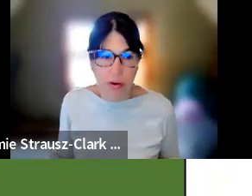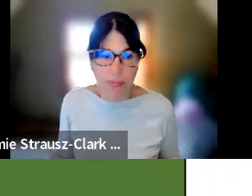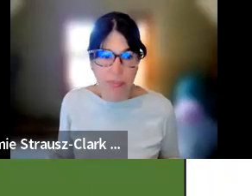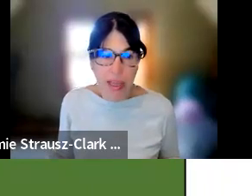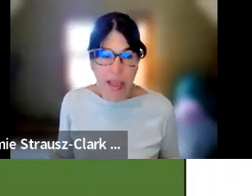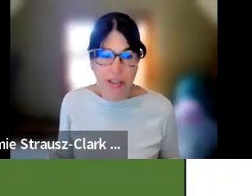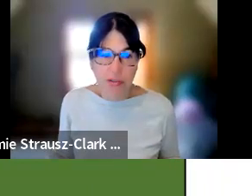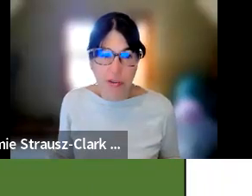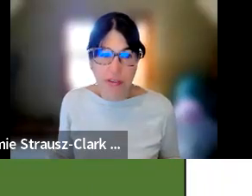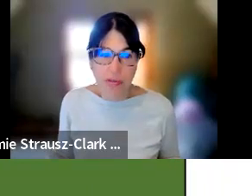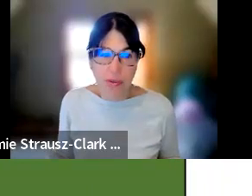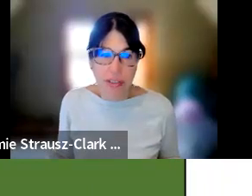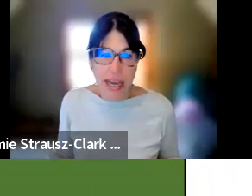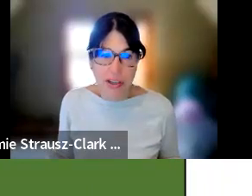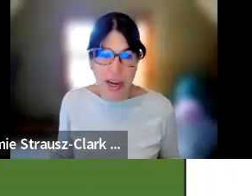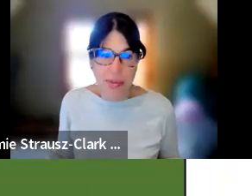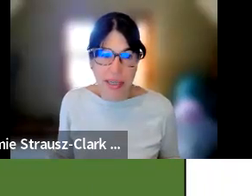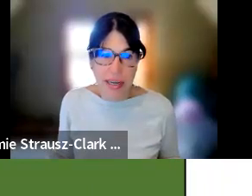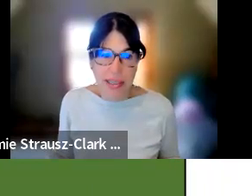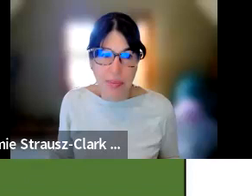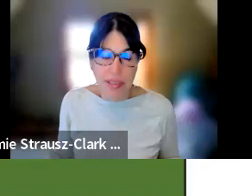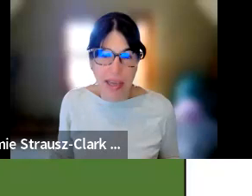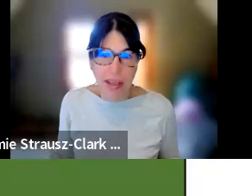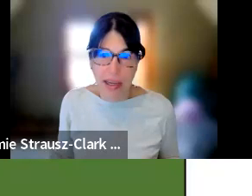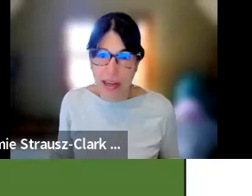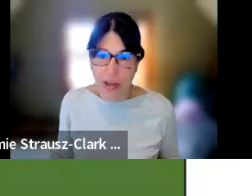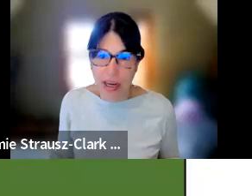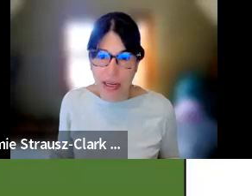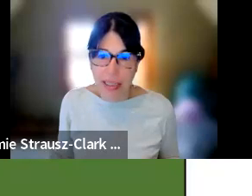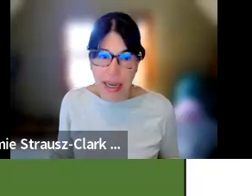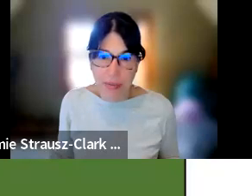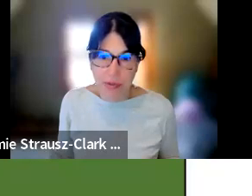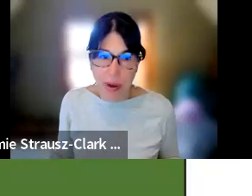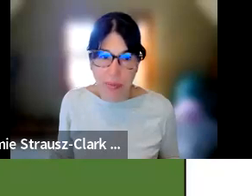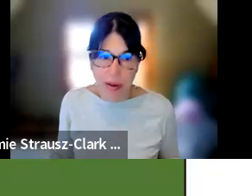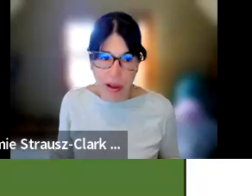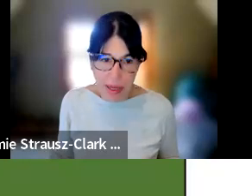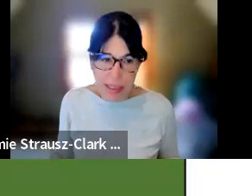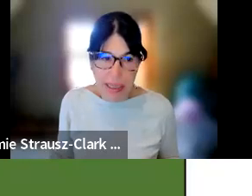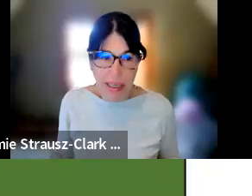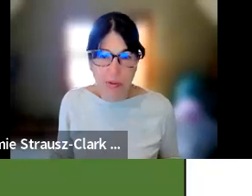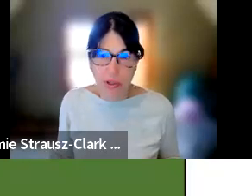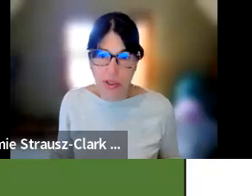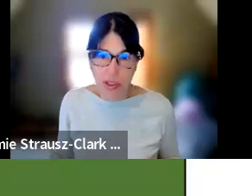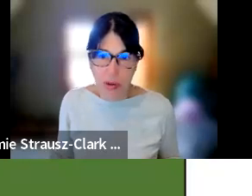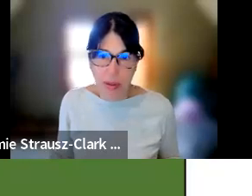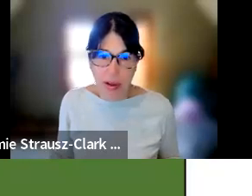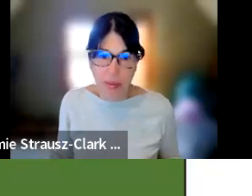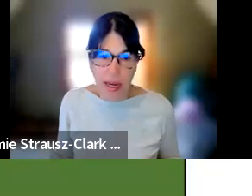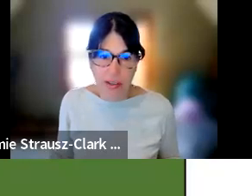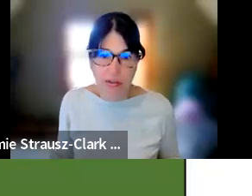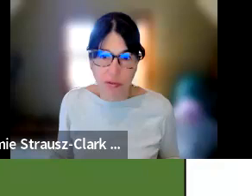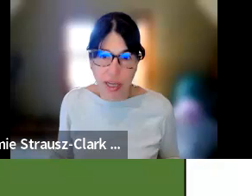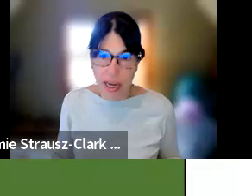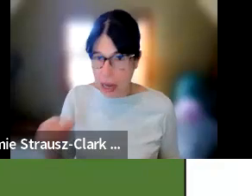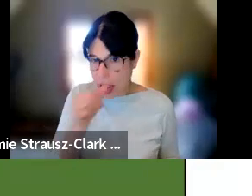progress report. At 2:45, we'll move into action items and next steps. And then if we get any signups for public comment, we'll just start public